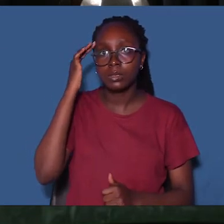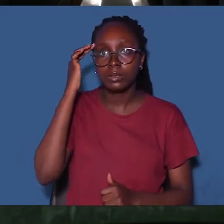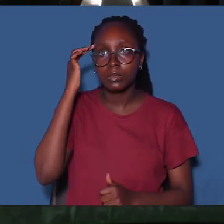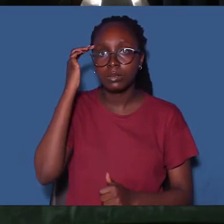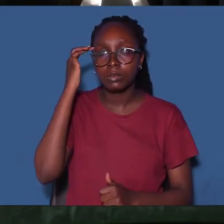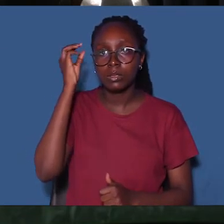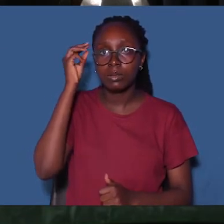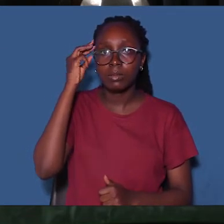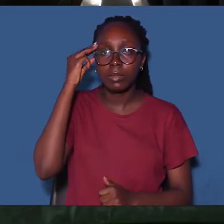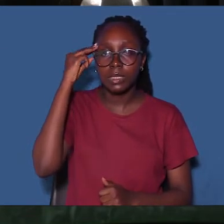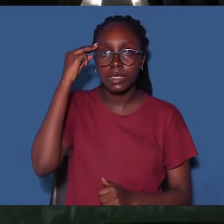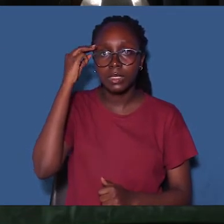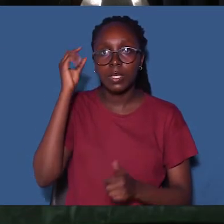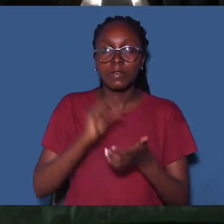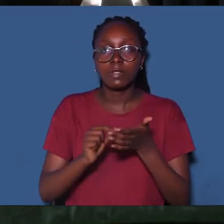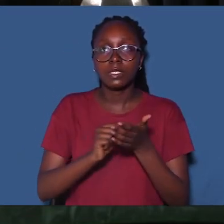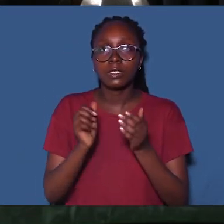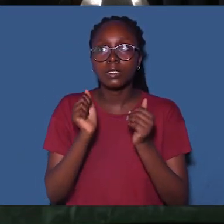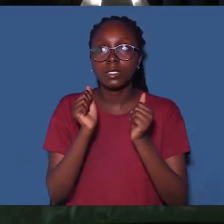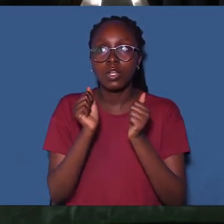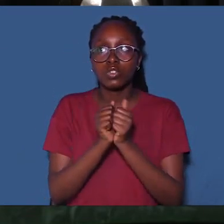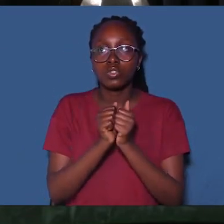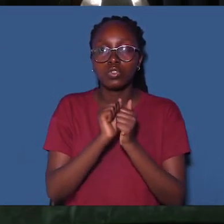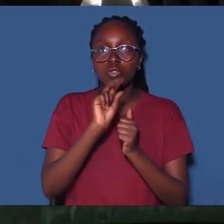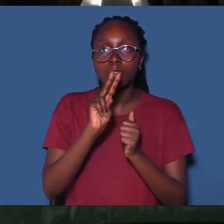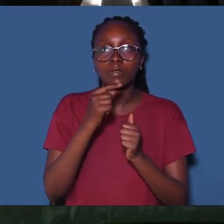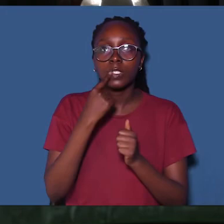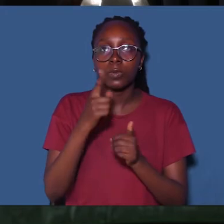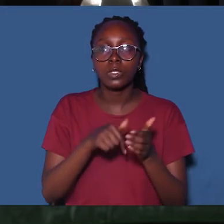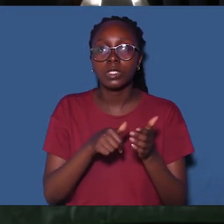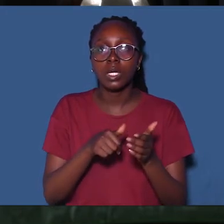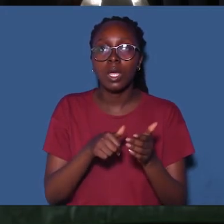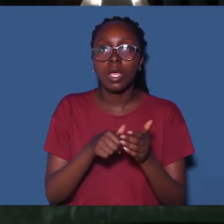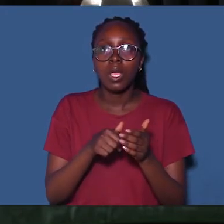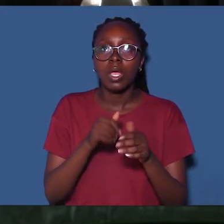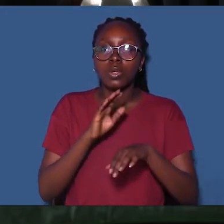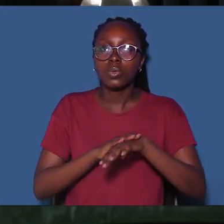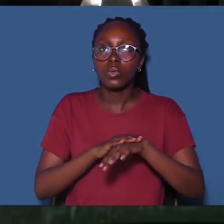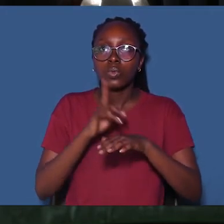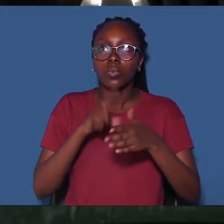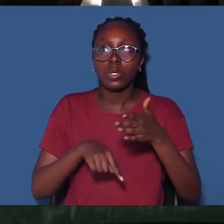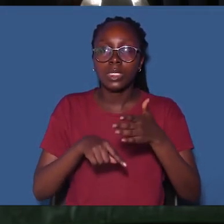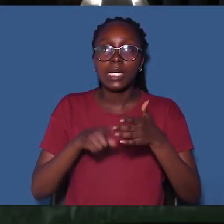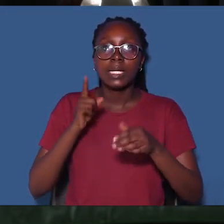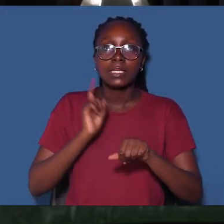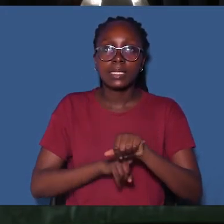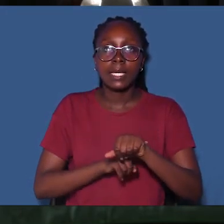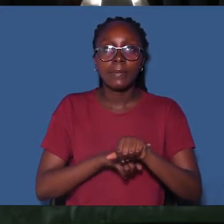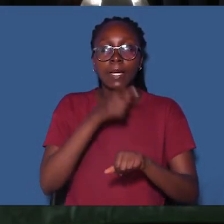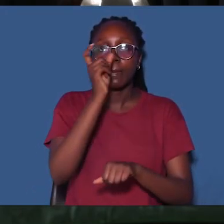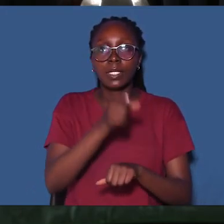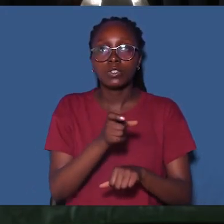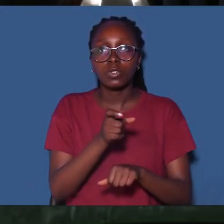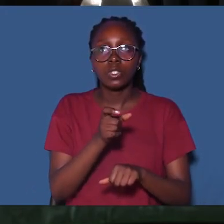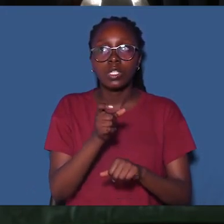the Bible tells us that what good is it for someone to gain the whole world and yet